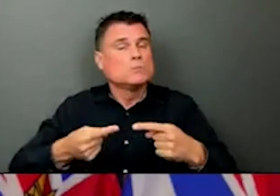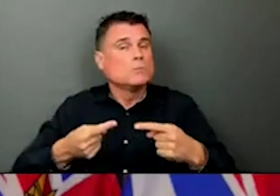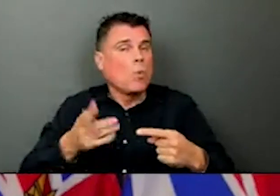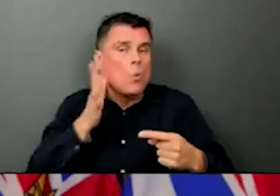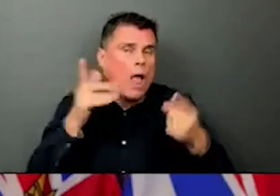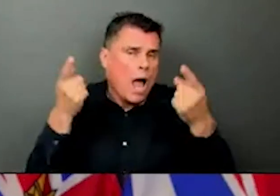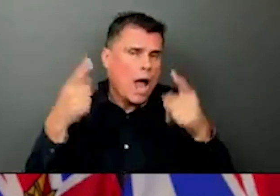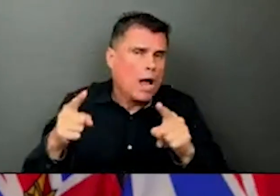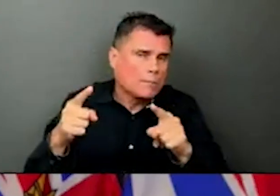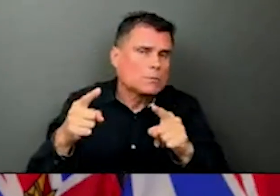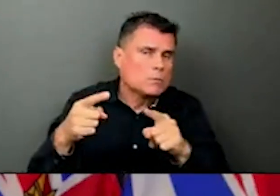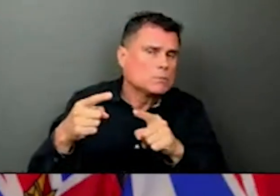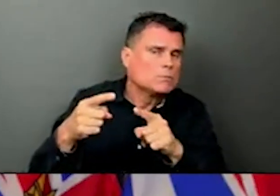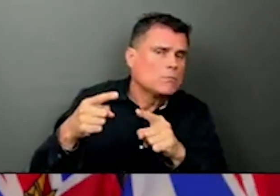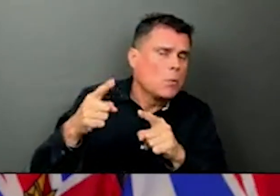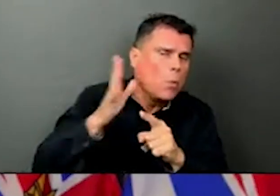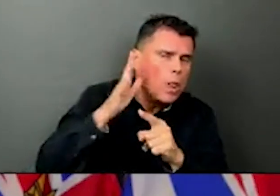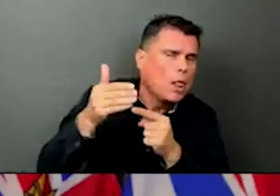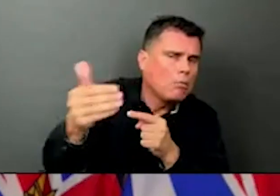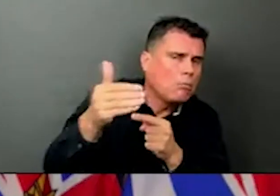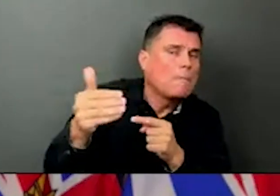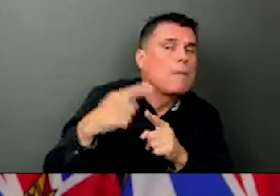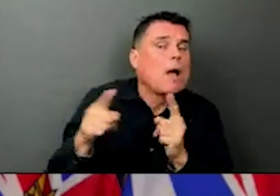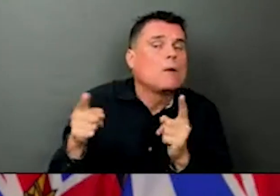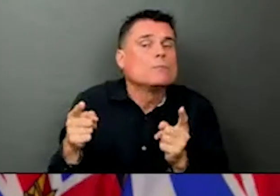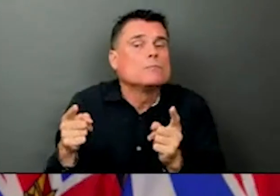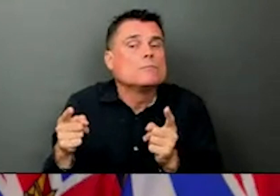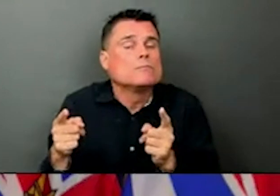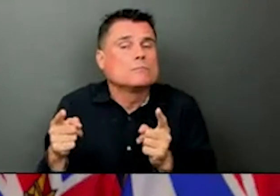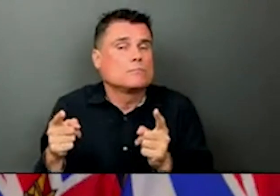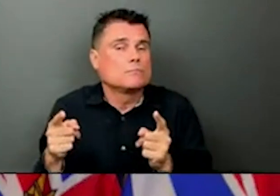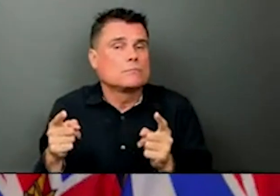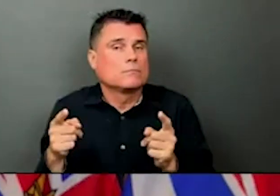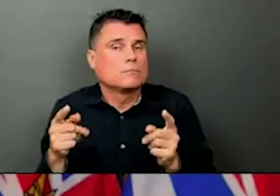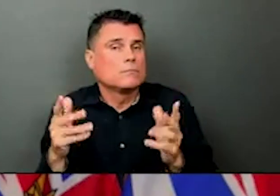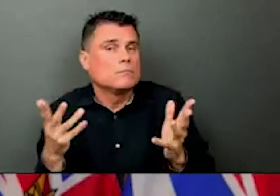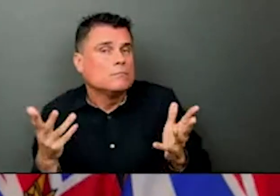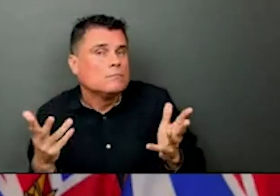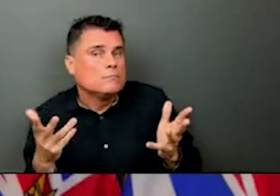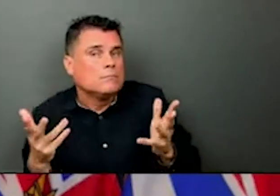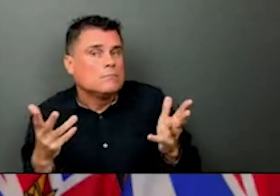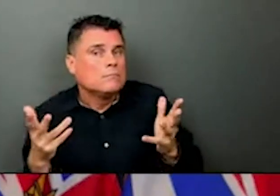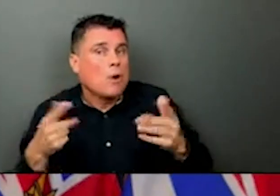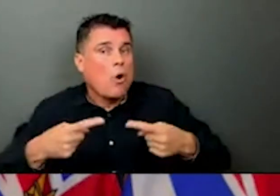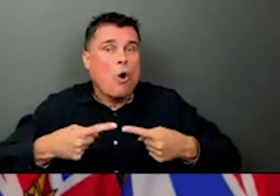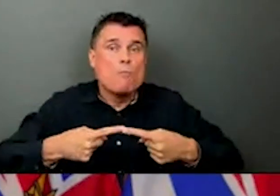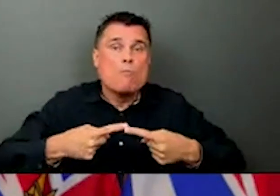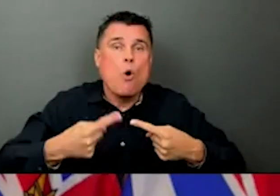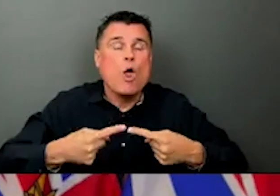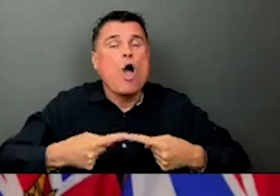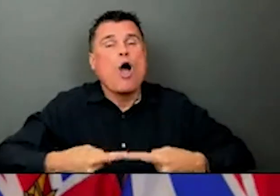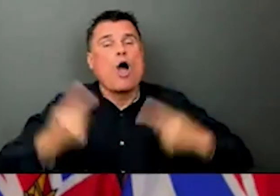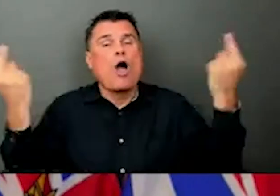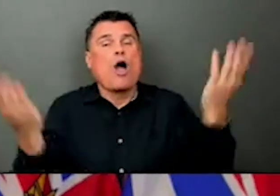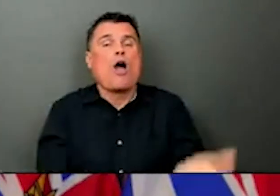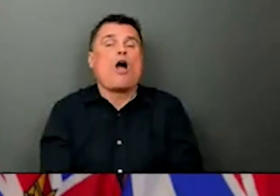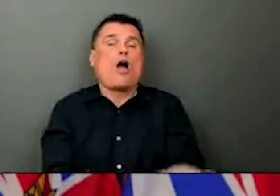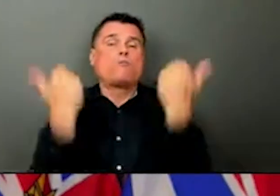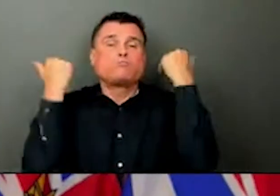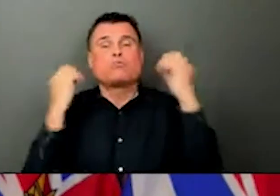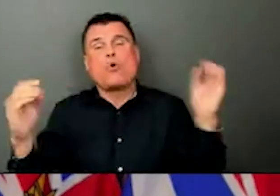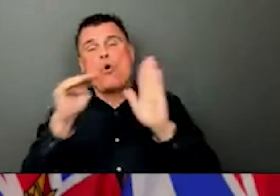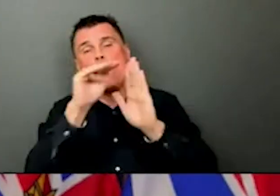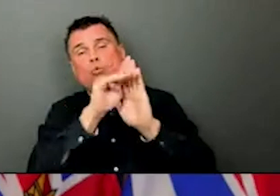require a whole series of measures to ensure that we stay safe, and I'm sure that those are measures and something we're in regular contact with the federal government,